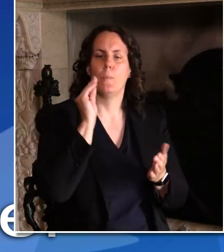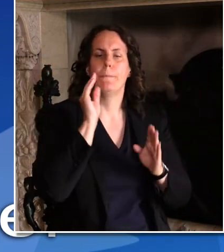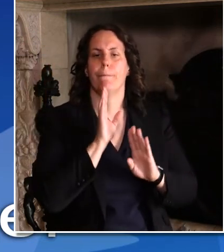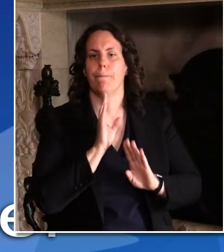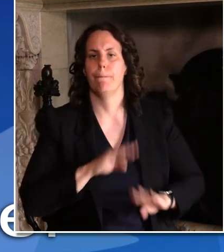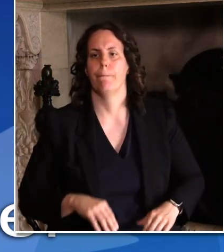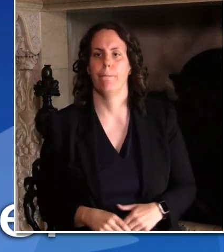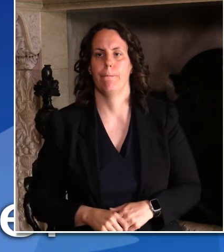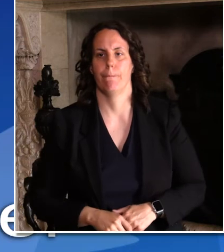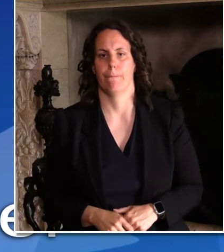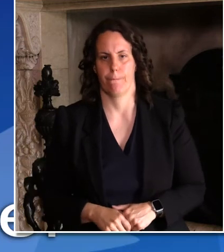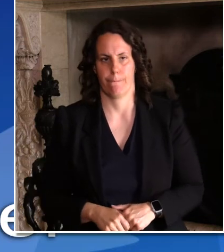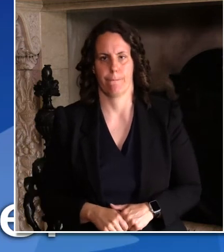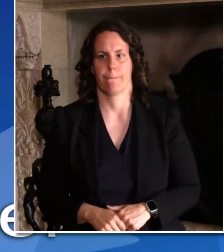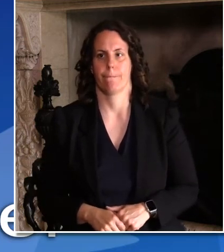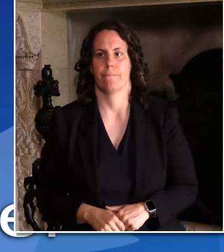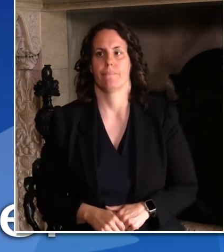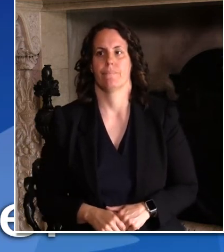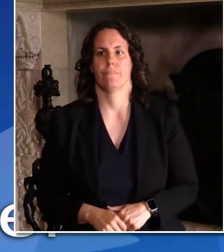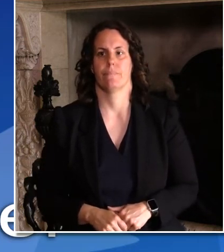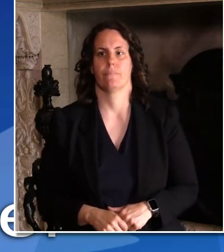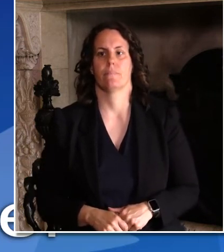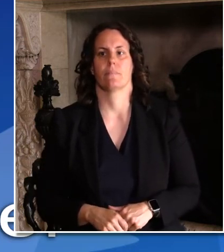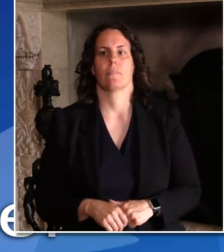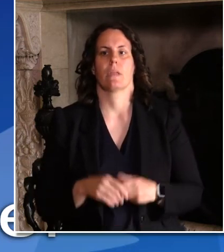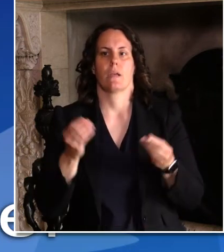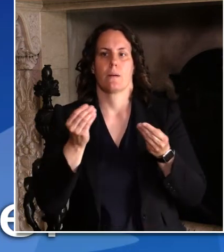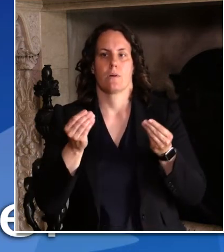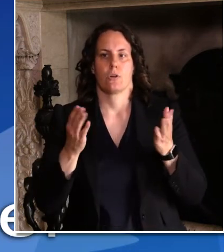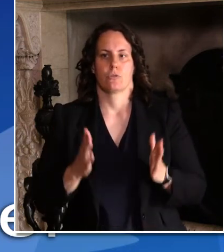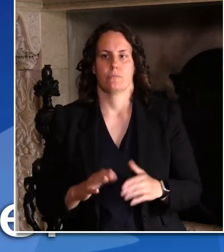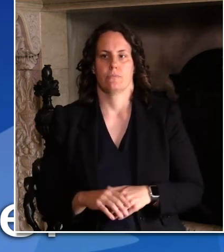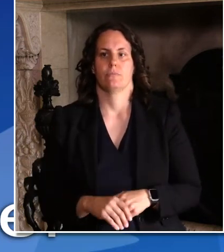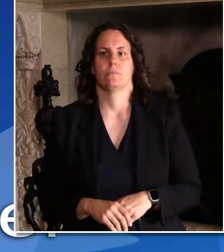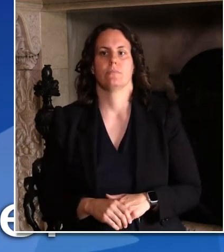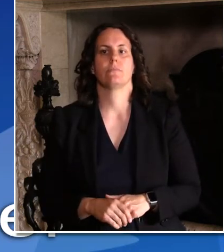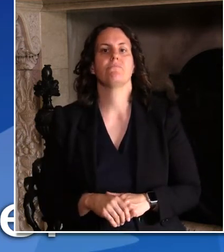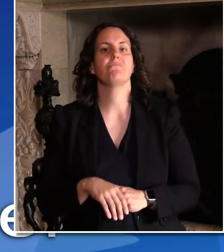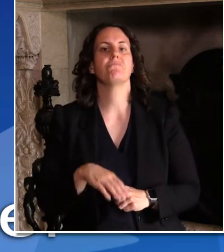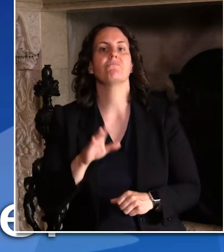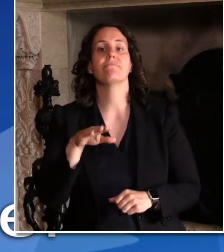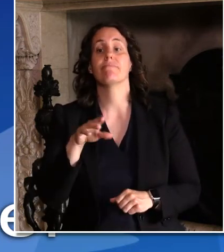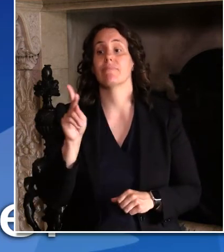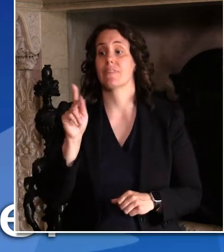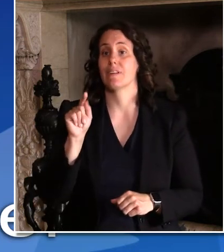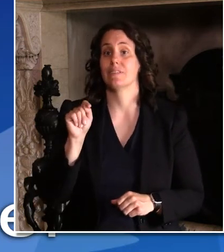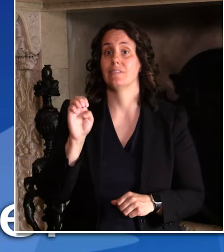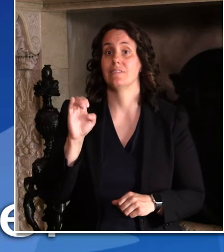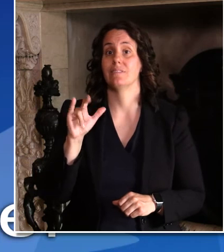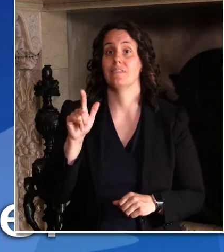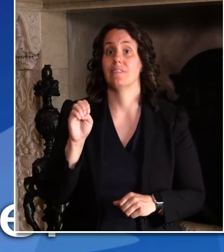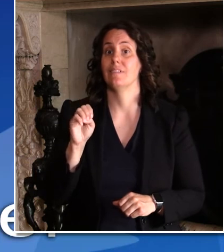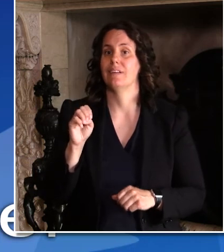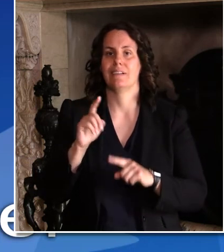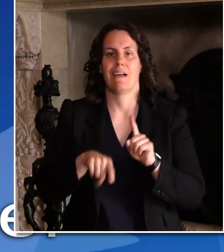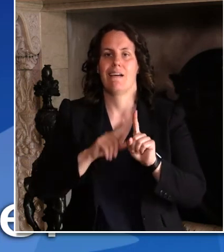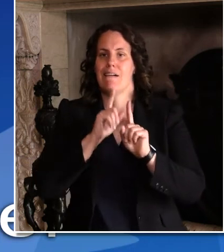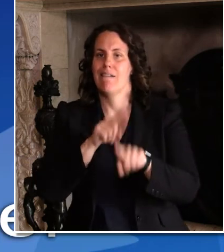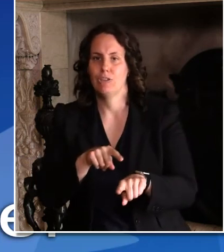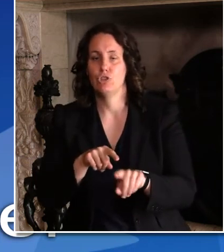I believe Katil is unavailable, Casey, but if you want to touch base with us later, we'll try to contact her for